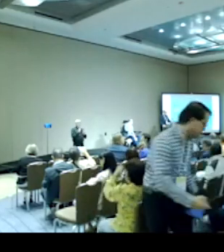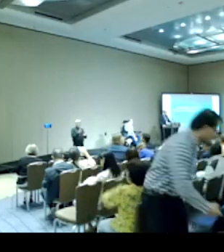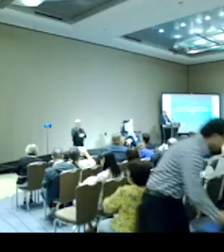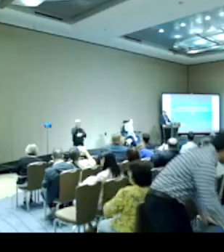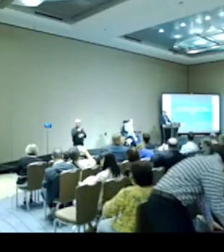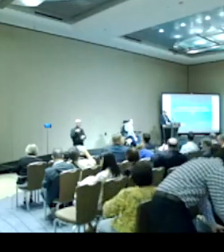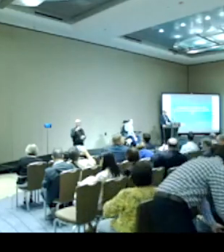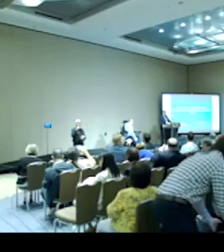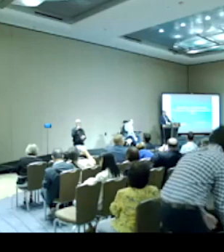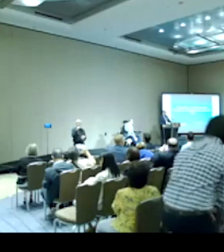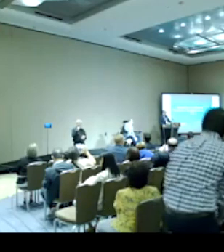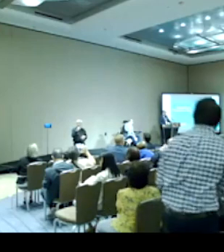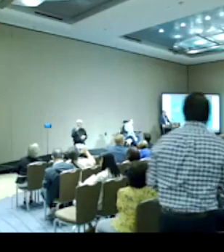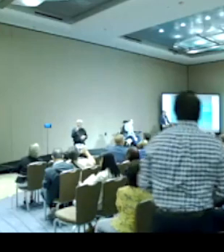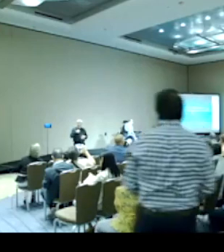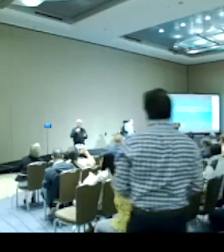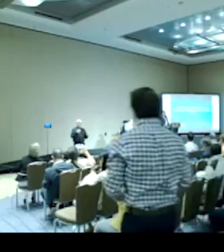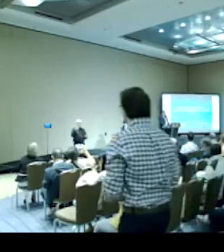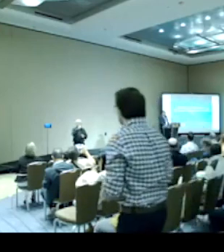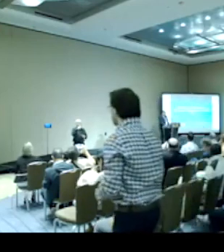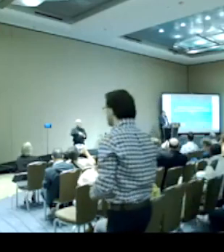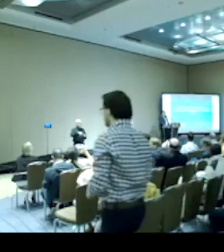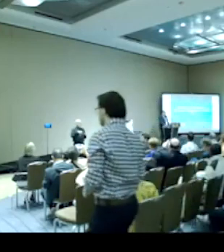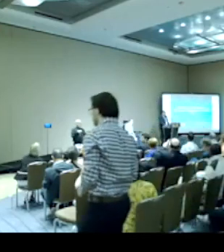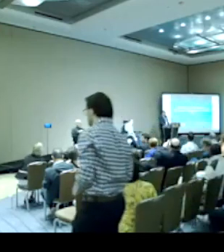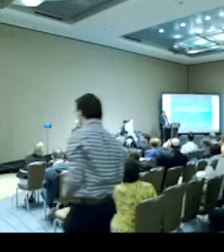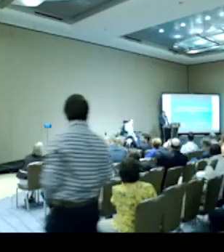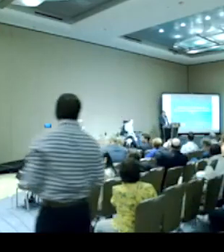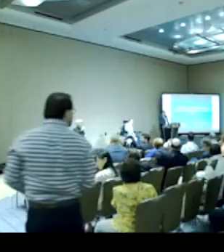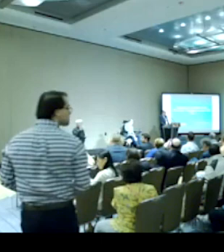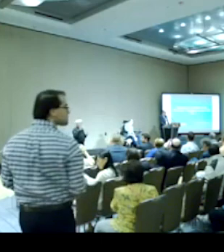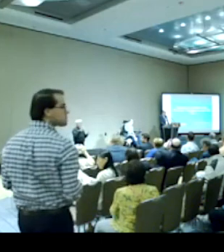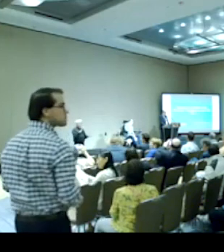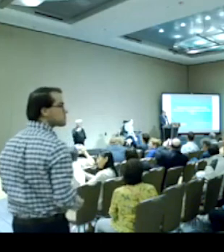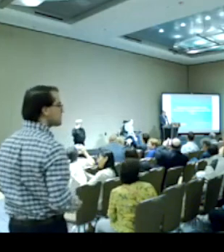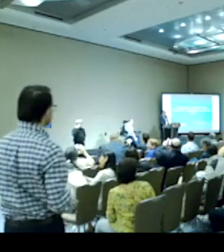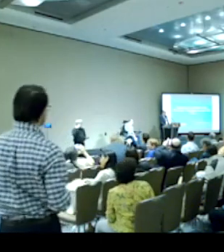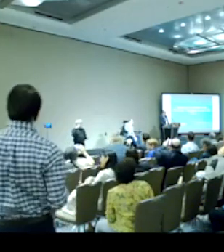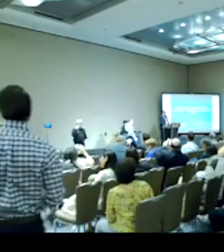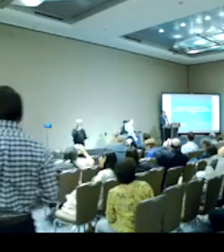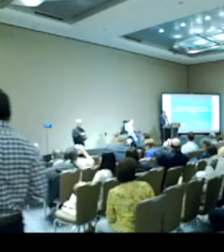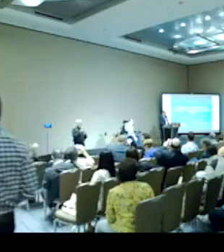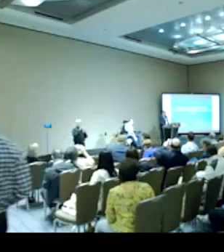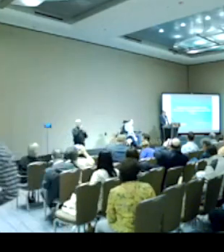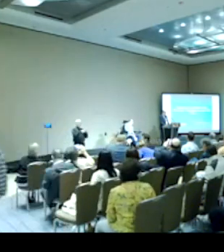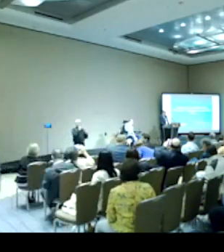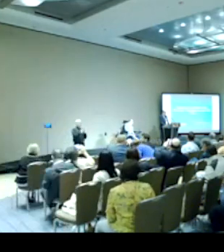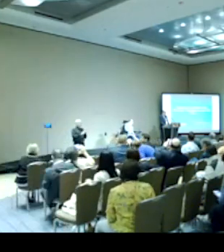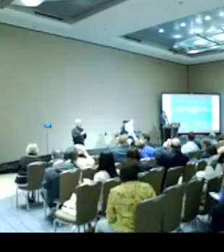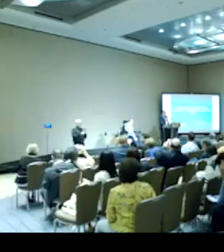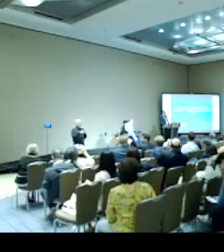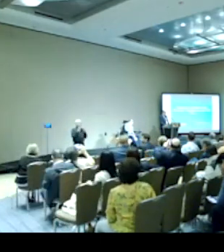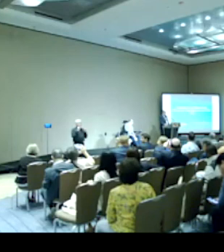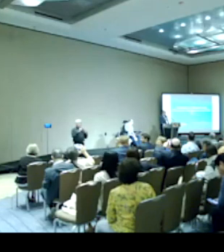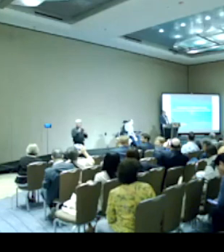Alfredo Artiles. I'm going to be chairing this session. And as you probably know by now, the Distinguished Contributions to Research in Education